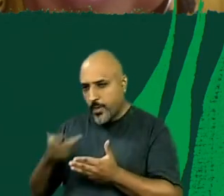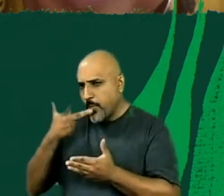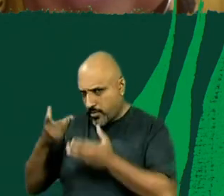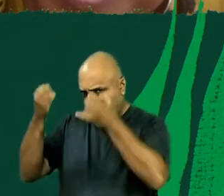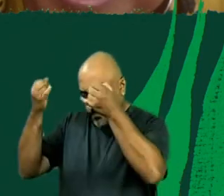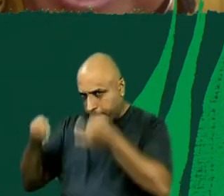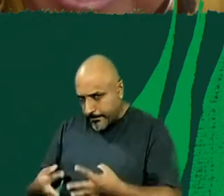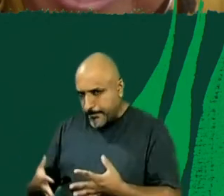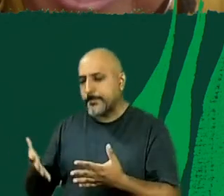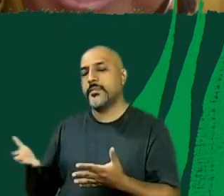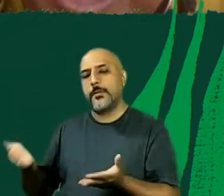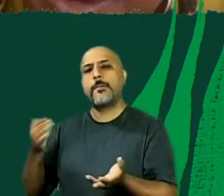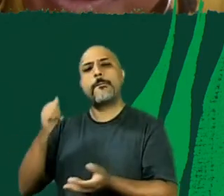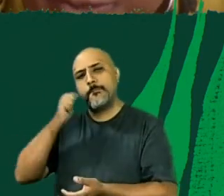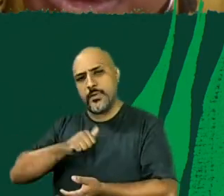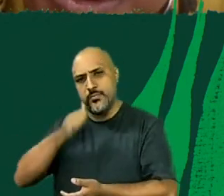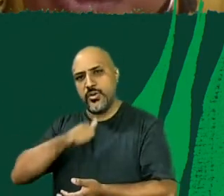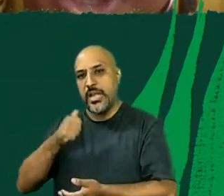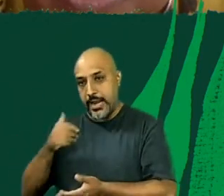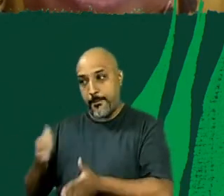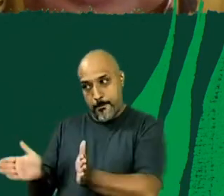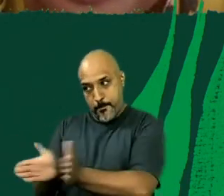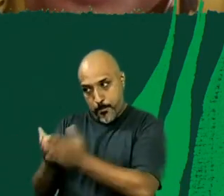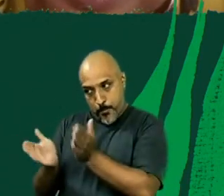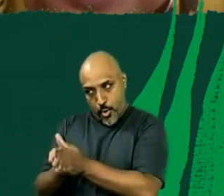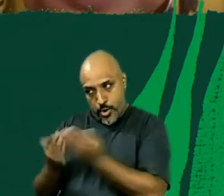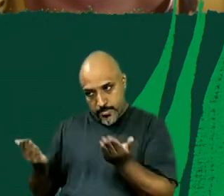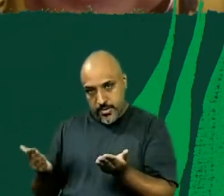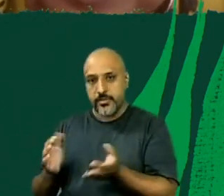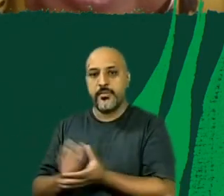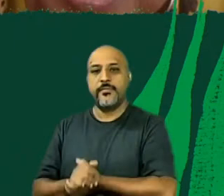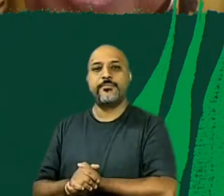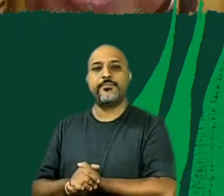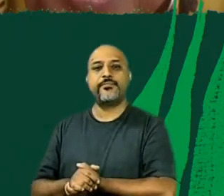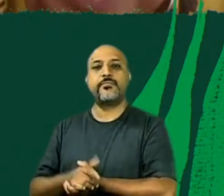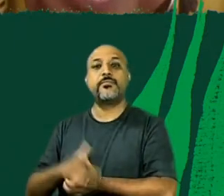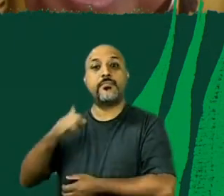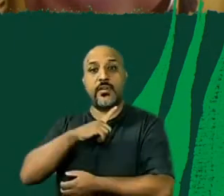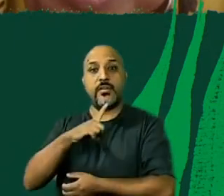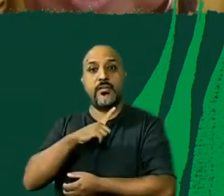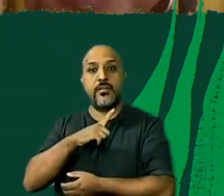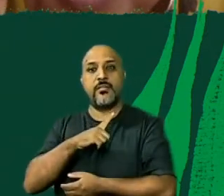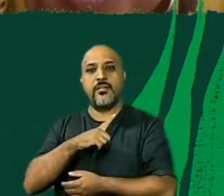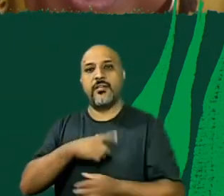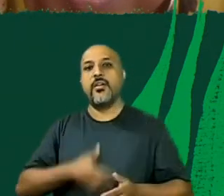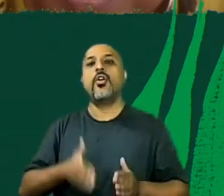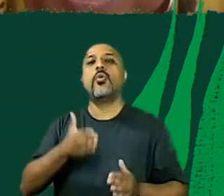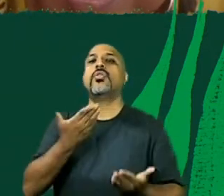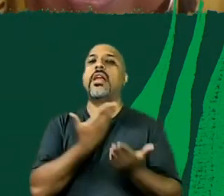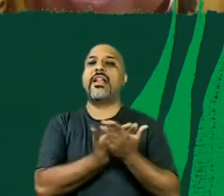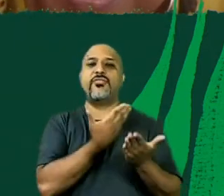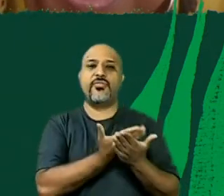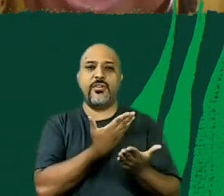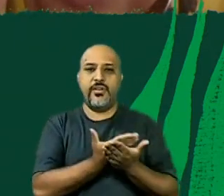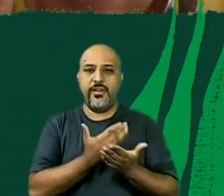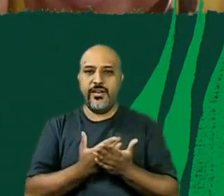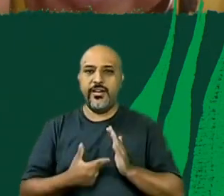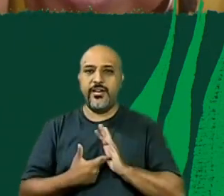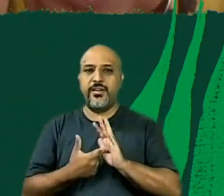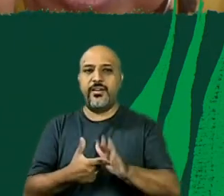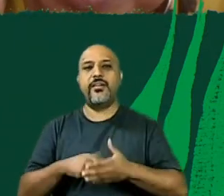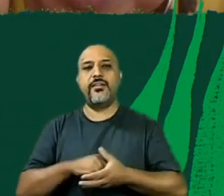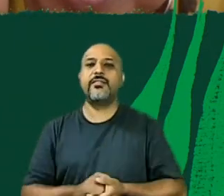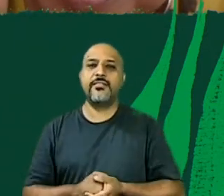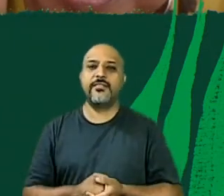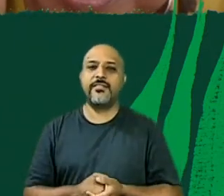woman? I had an abortion when I was a student, and I was as poor. I had one pair